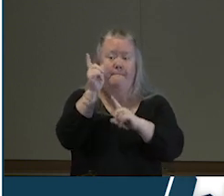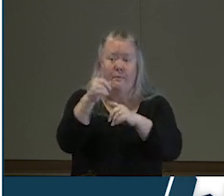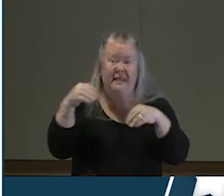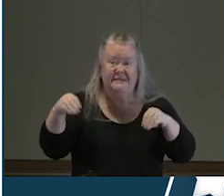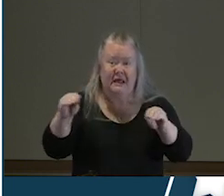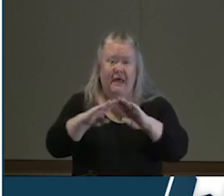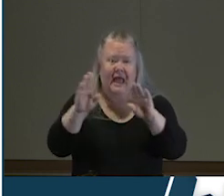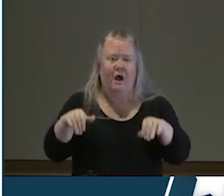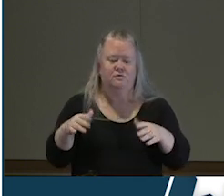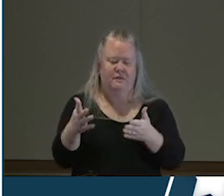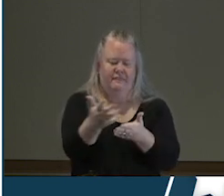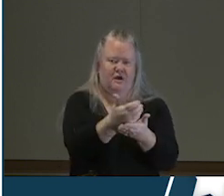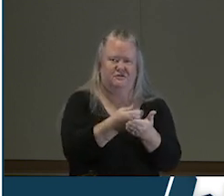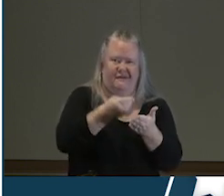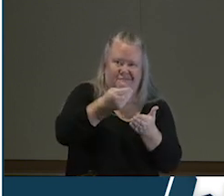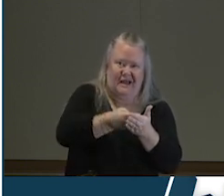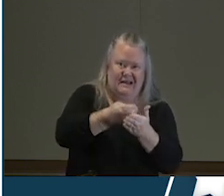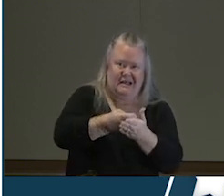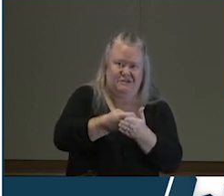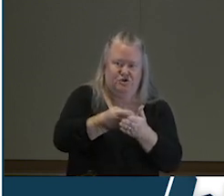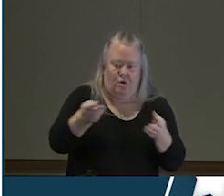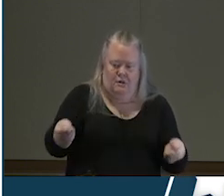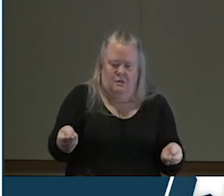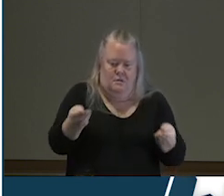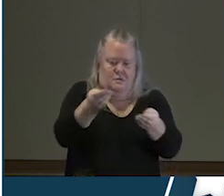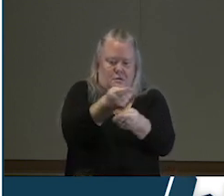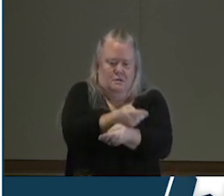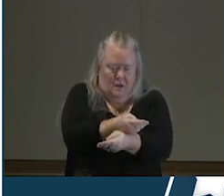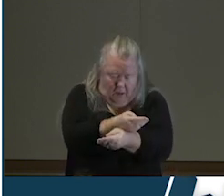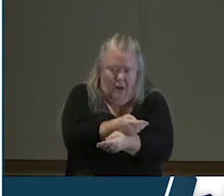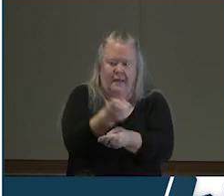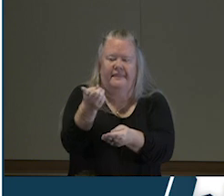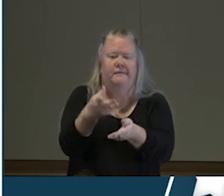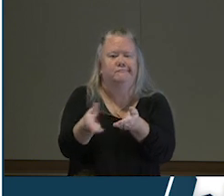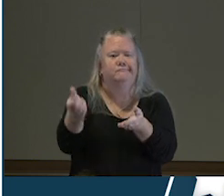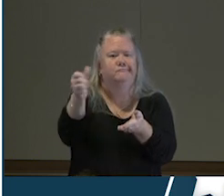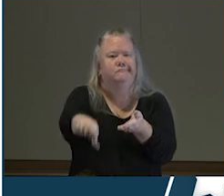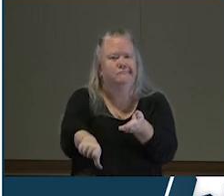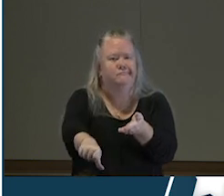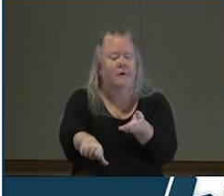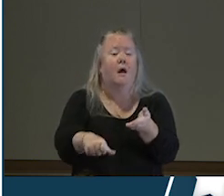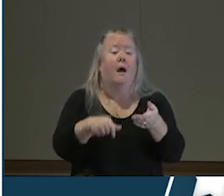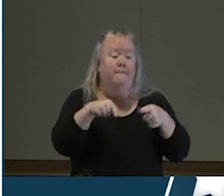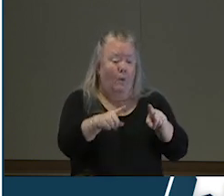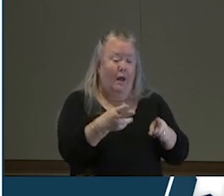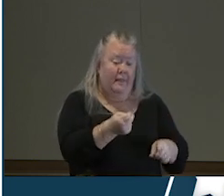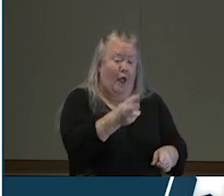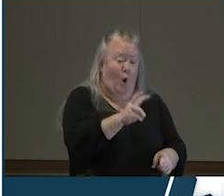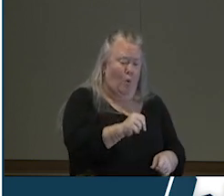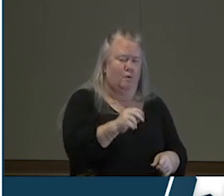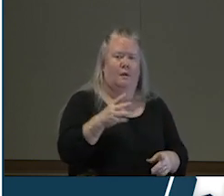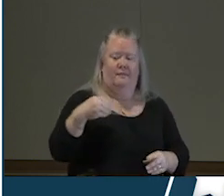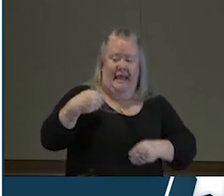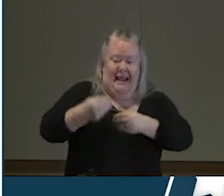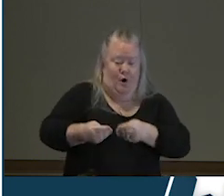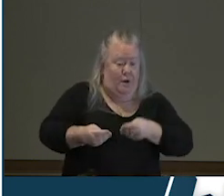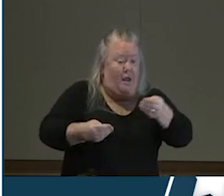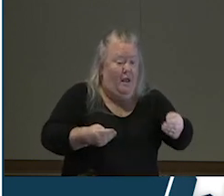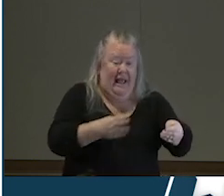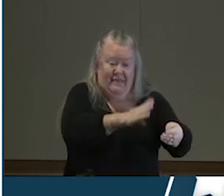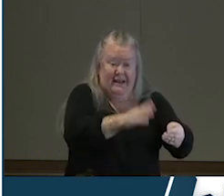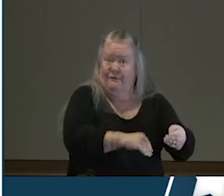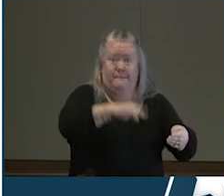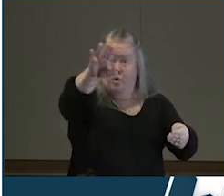sell the house, there's a financial transaction, and then they get disqualified. But while they owned it, like they inherited the house and they never